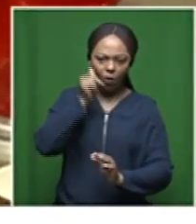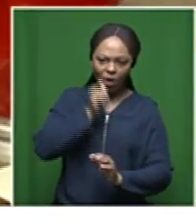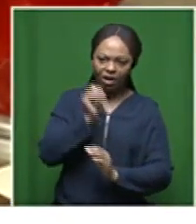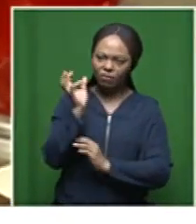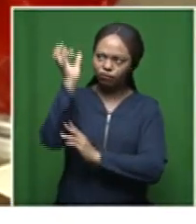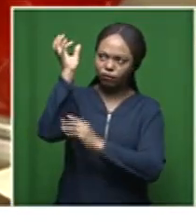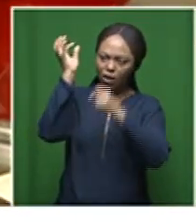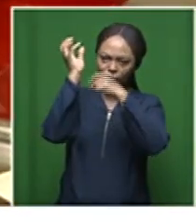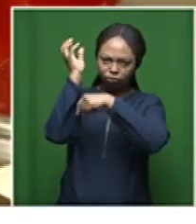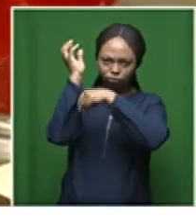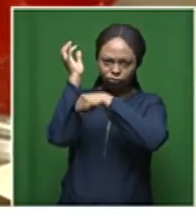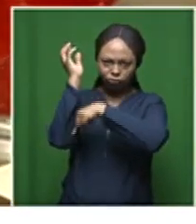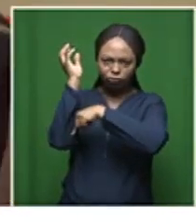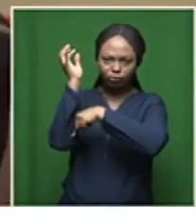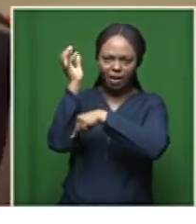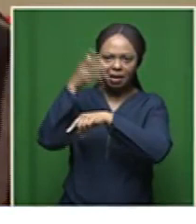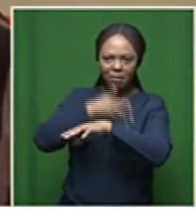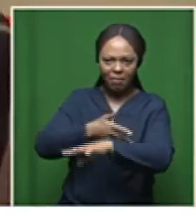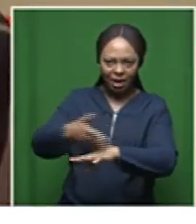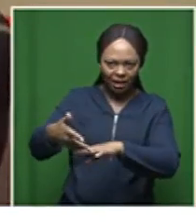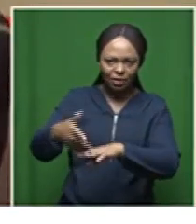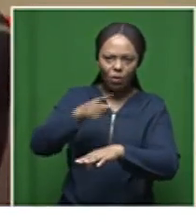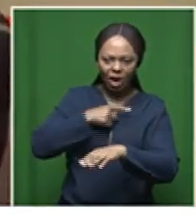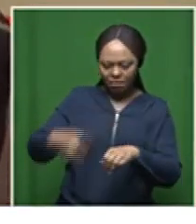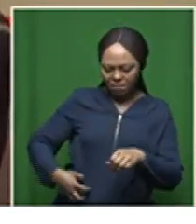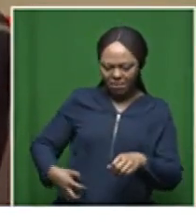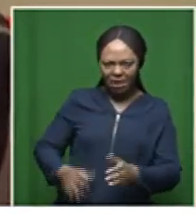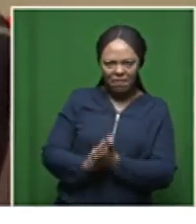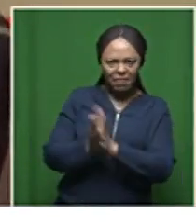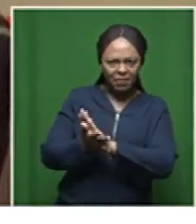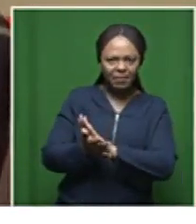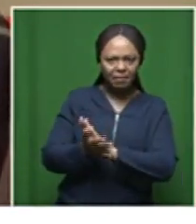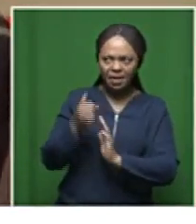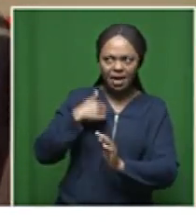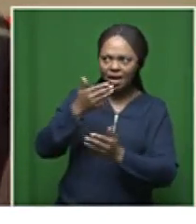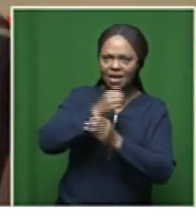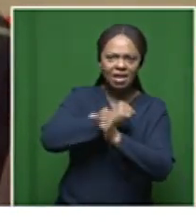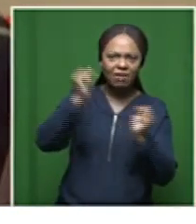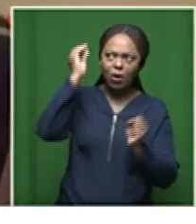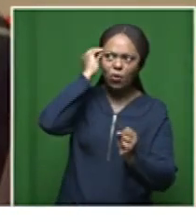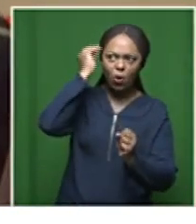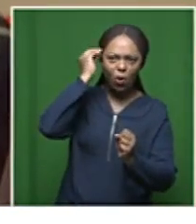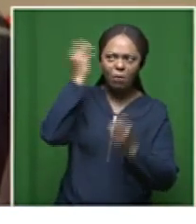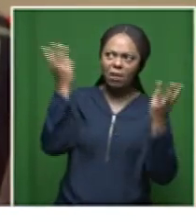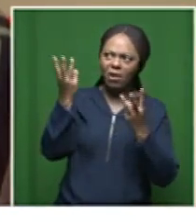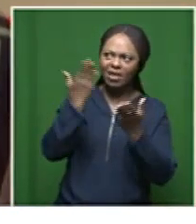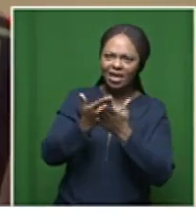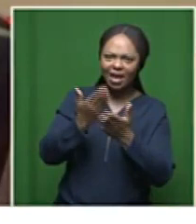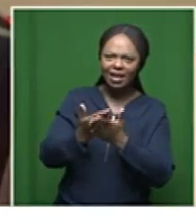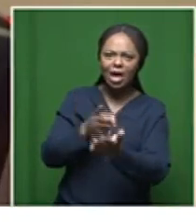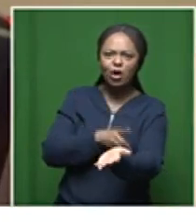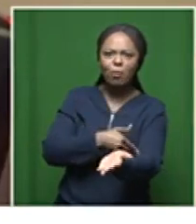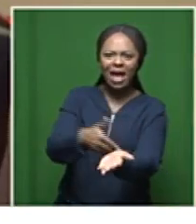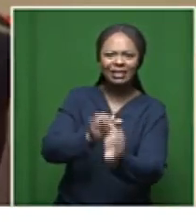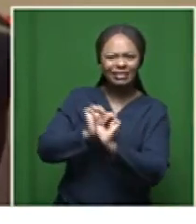had the kidney failure. I had no idea that people could donate blood and you could be given